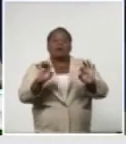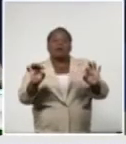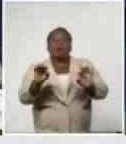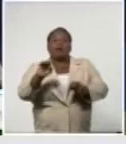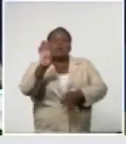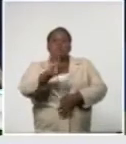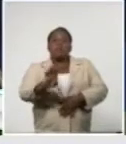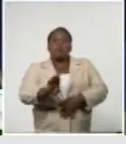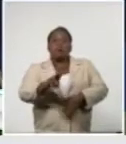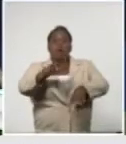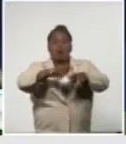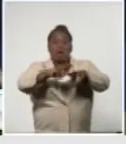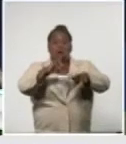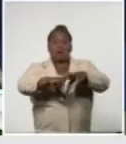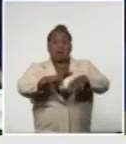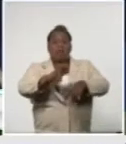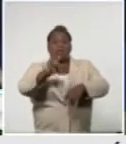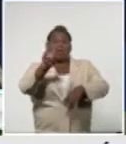Center,